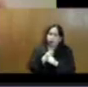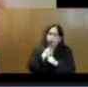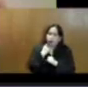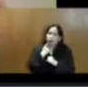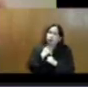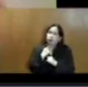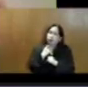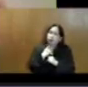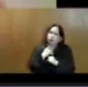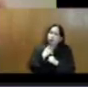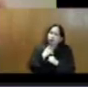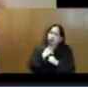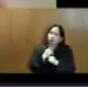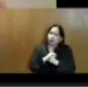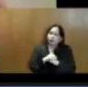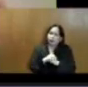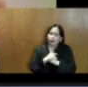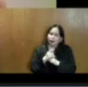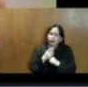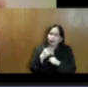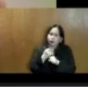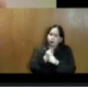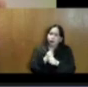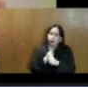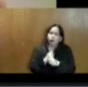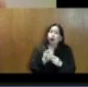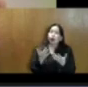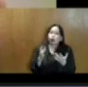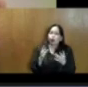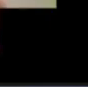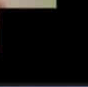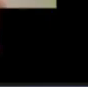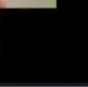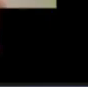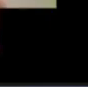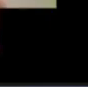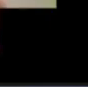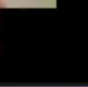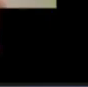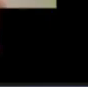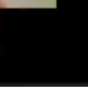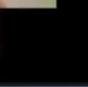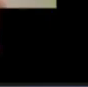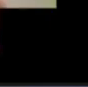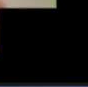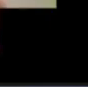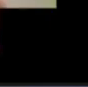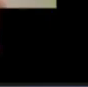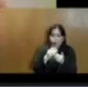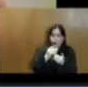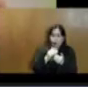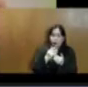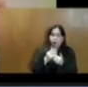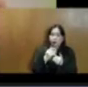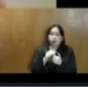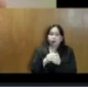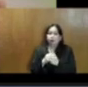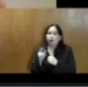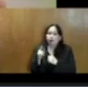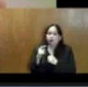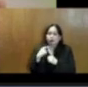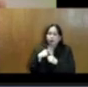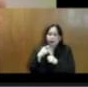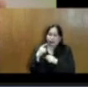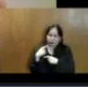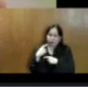some work. But we're actually creating competency standards in data analytics fundamentals and even prompt engineering. And what is used